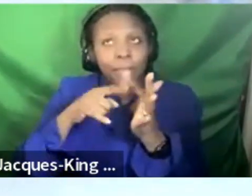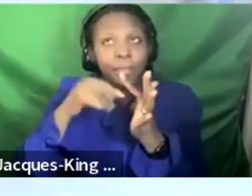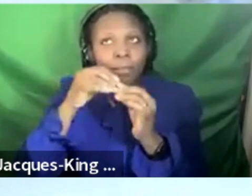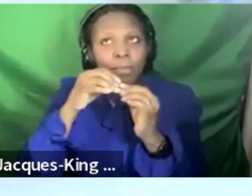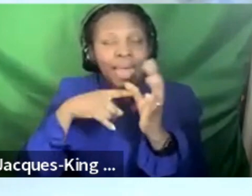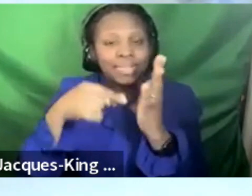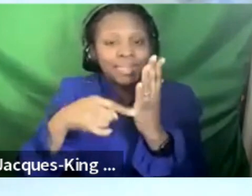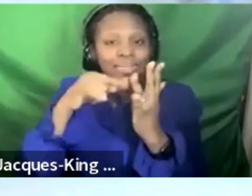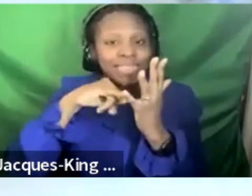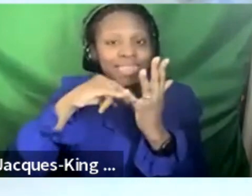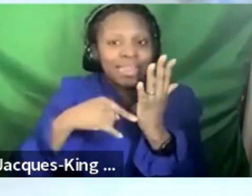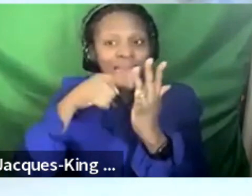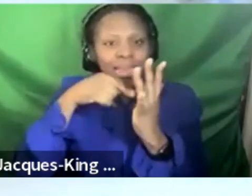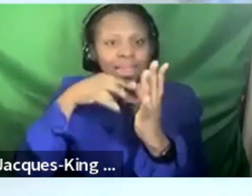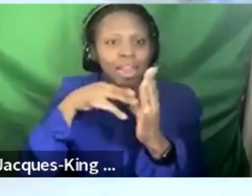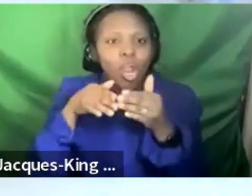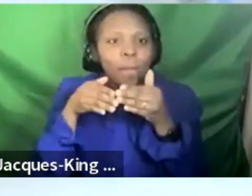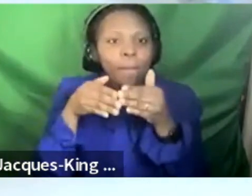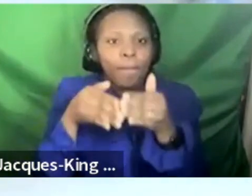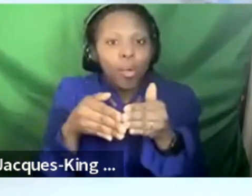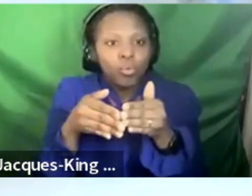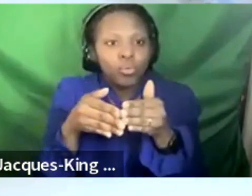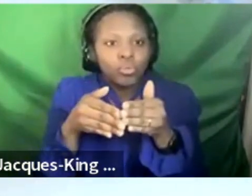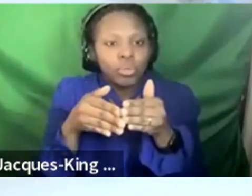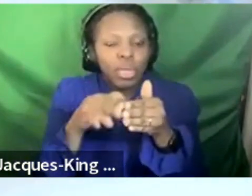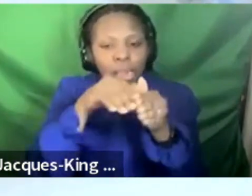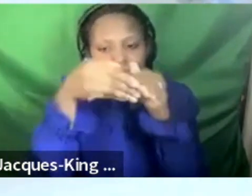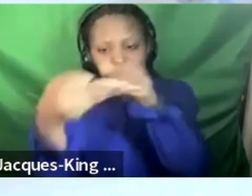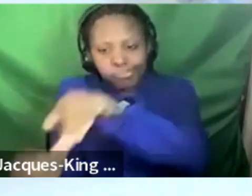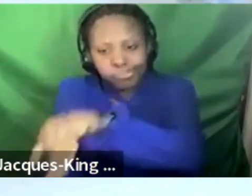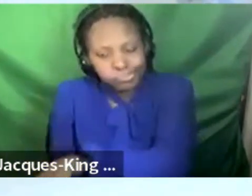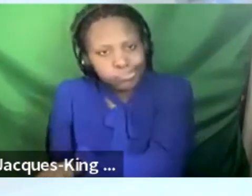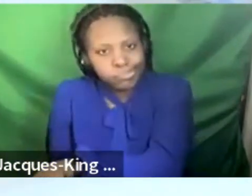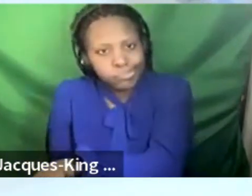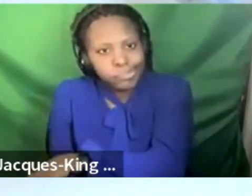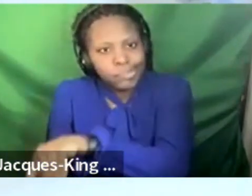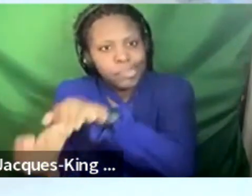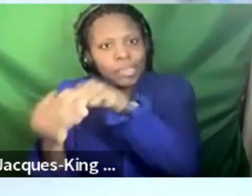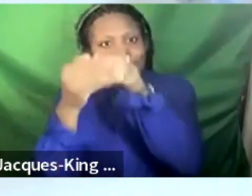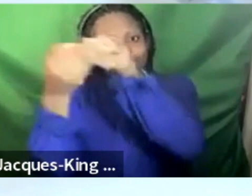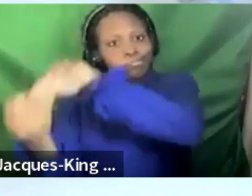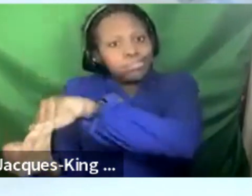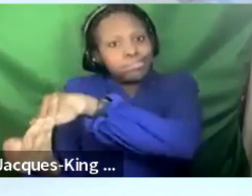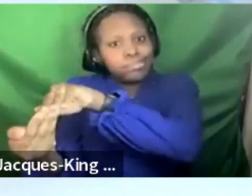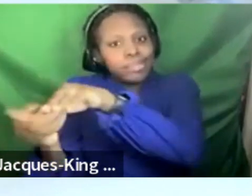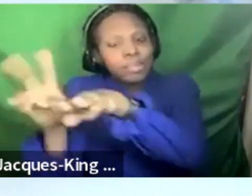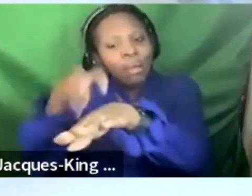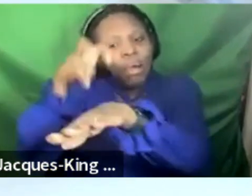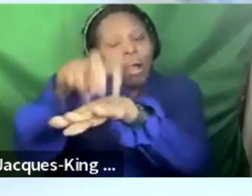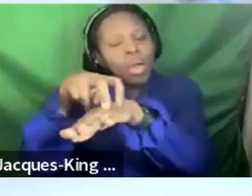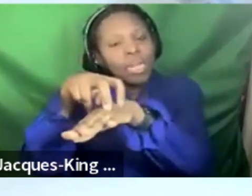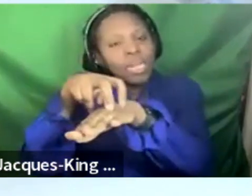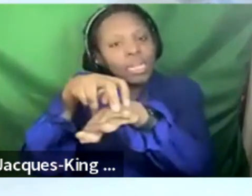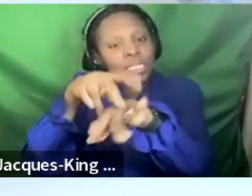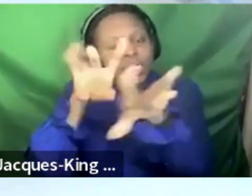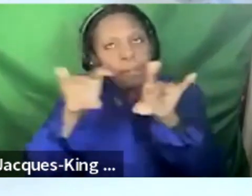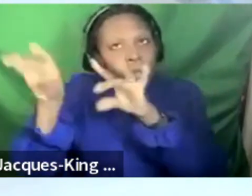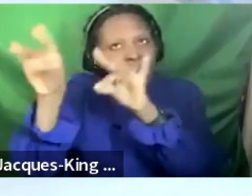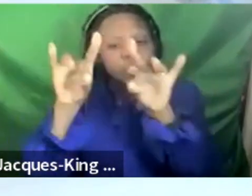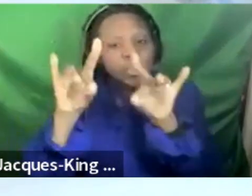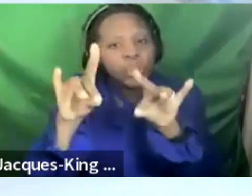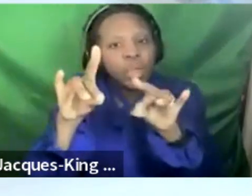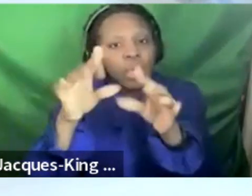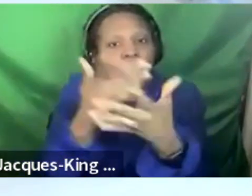brother Sebastian are on a boat. It gets shipwrecked. And they're cast away on